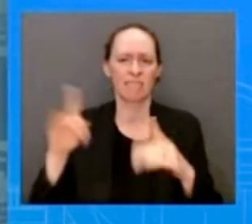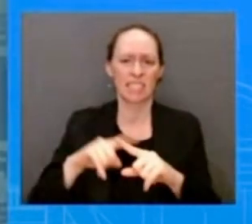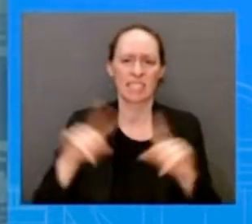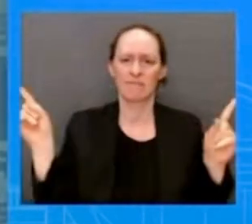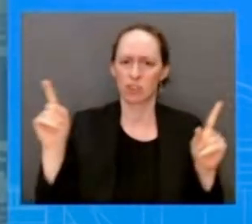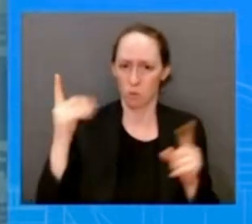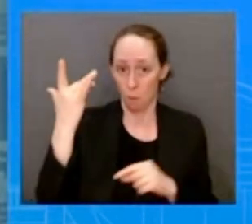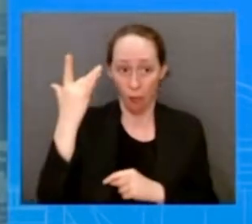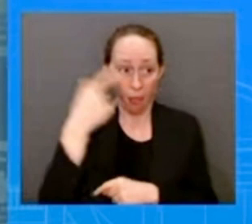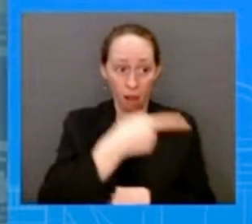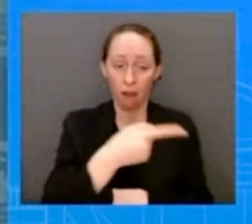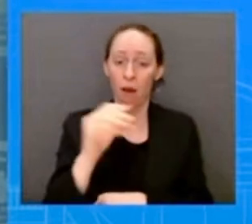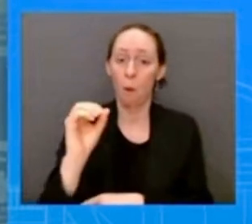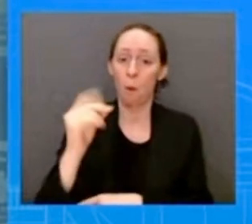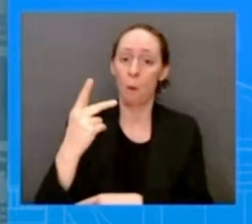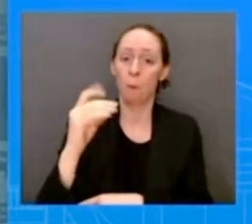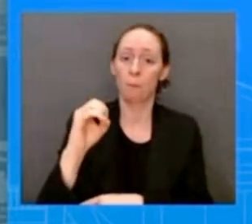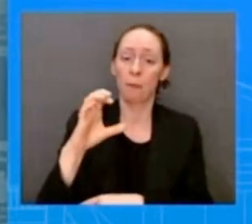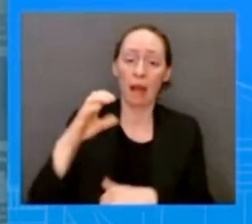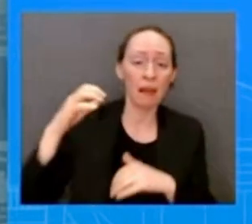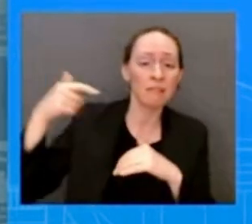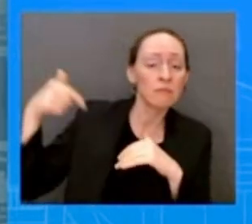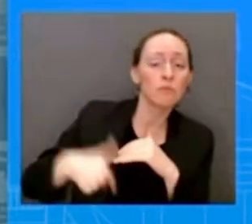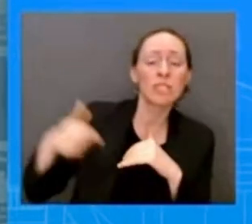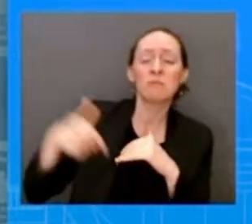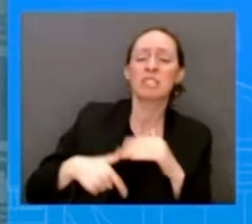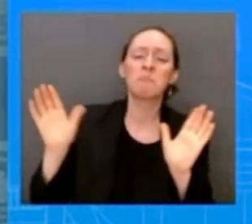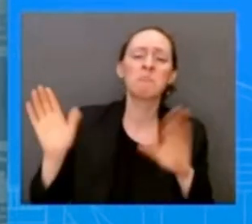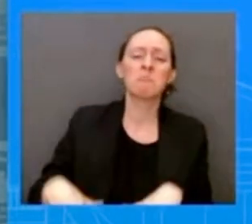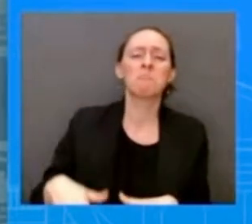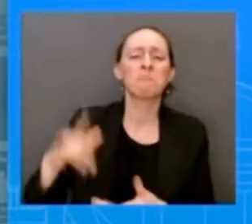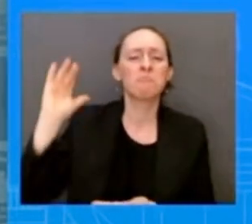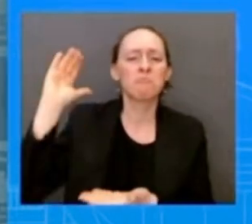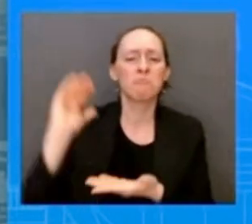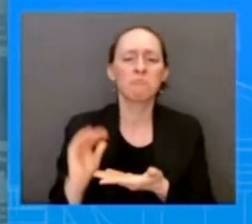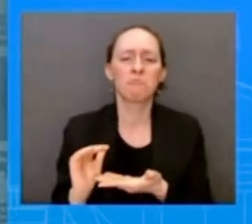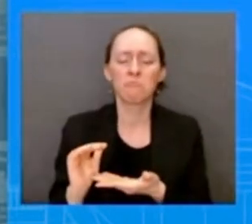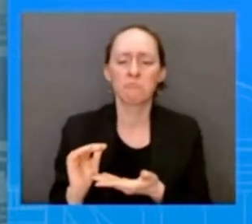podium here with Corinne a few days ago. We talked about this.